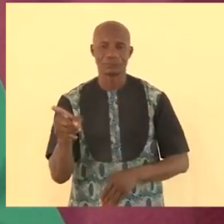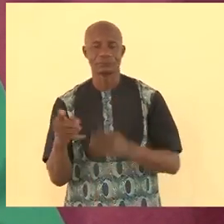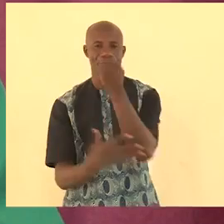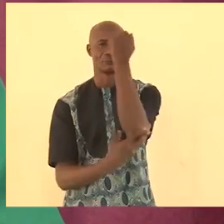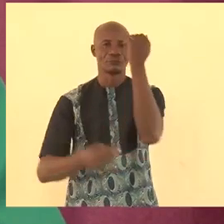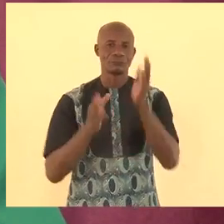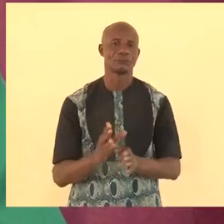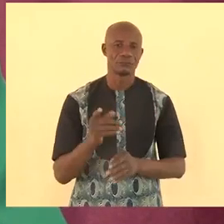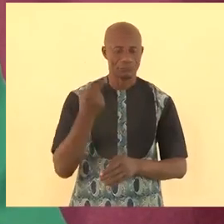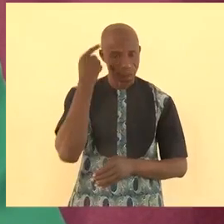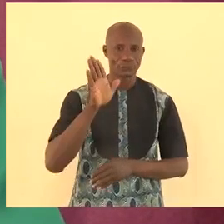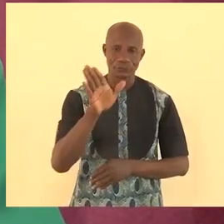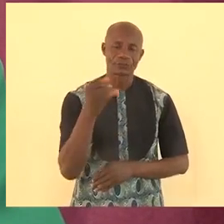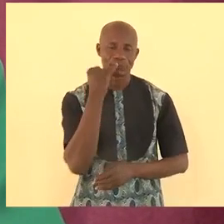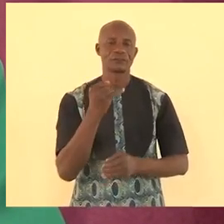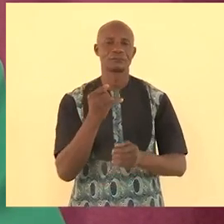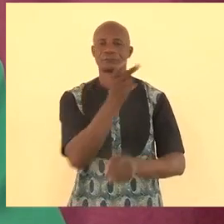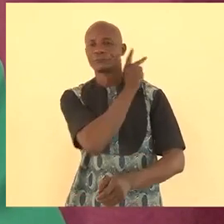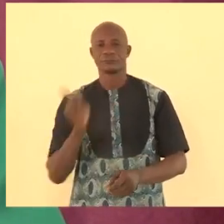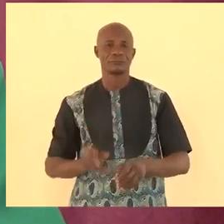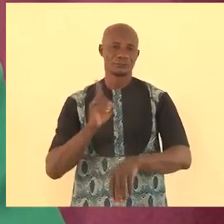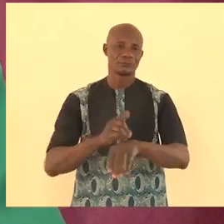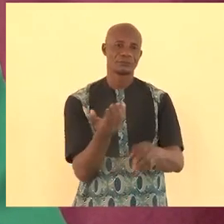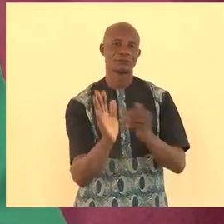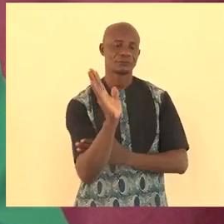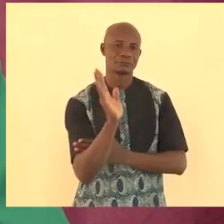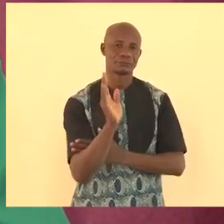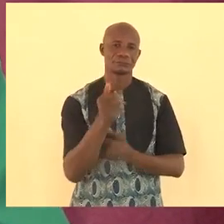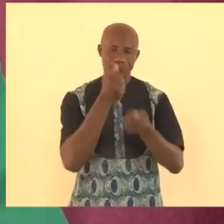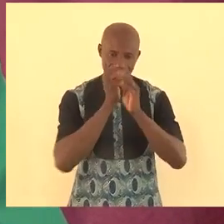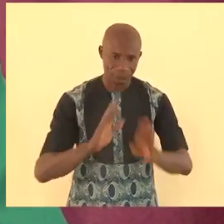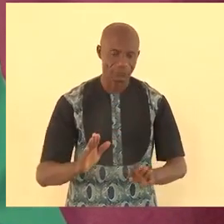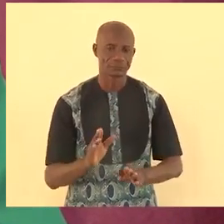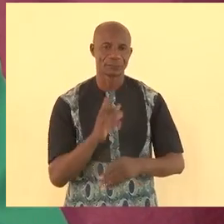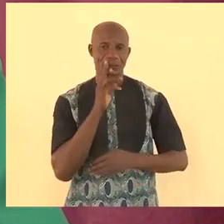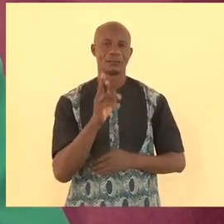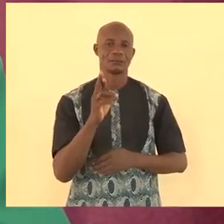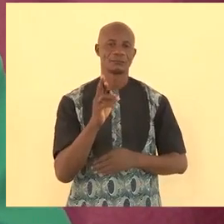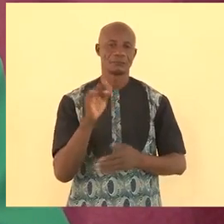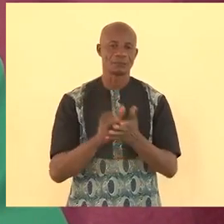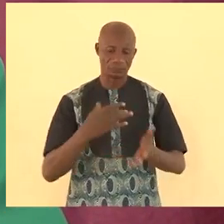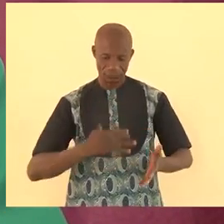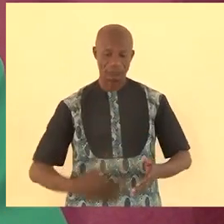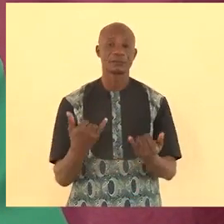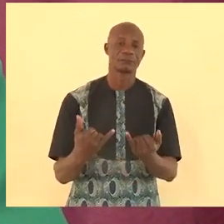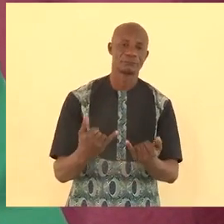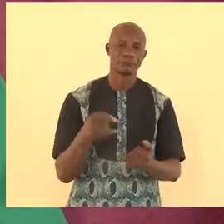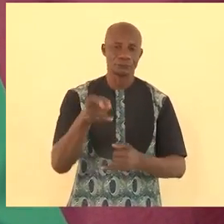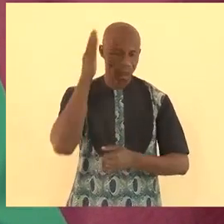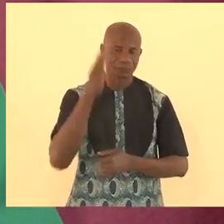are you poor, for yours is the kingdom of God. Blessed are you that hunger